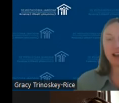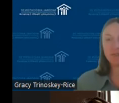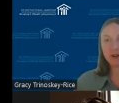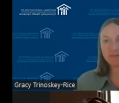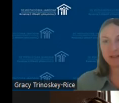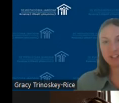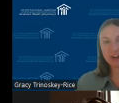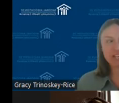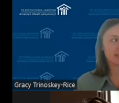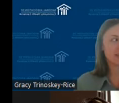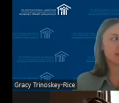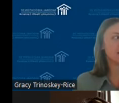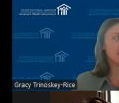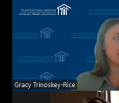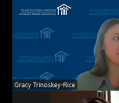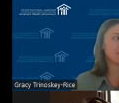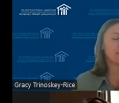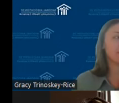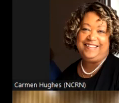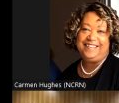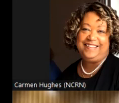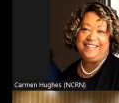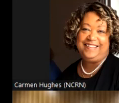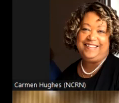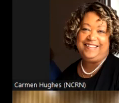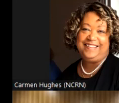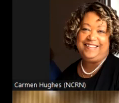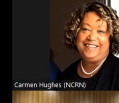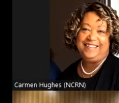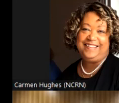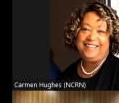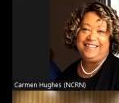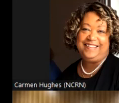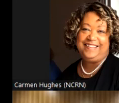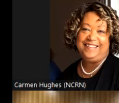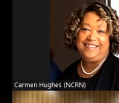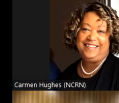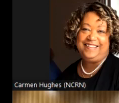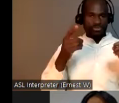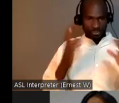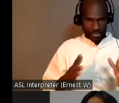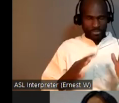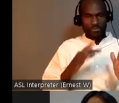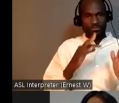So hi, everyone. My name is Gracie. I'm the Deputy Director of Policy Research at NAC.